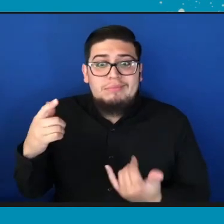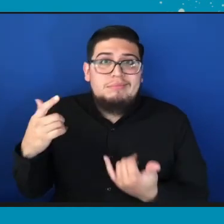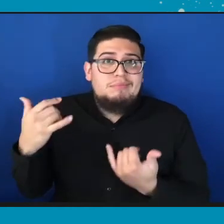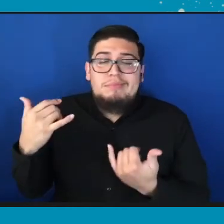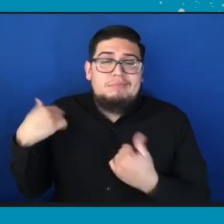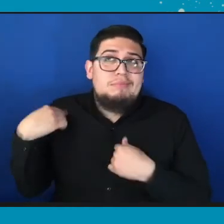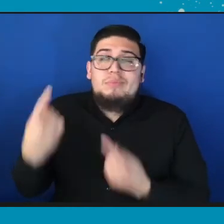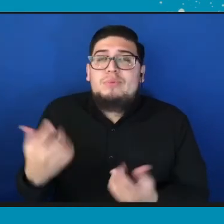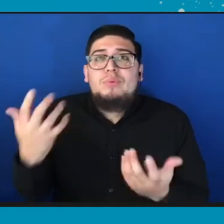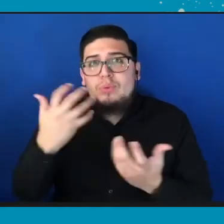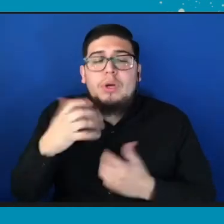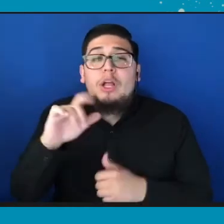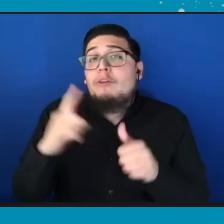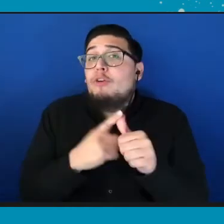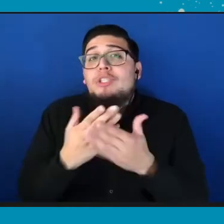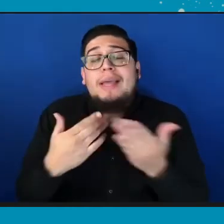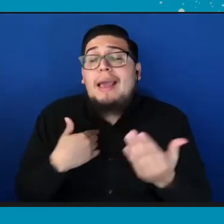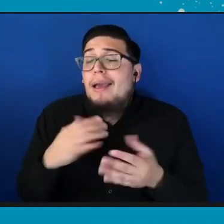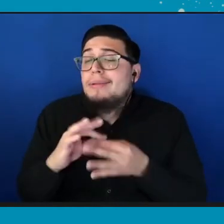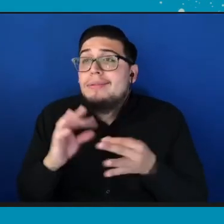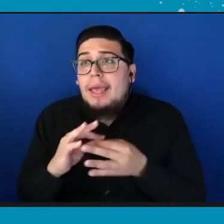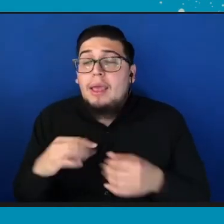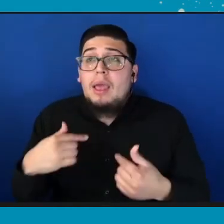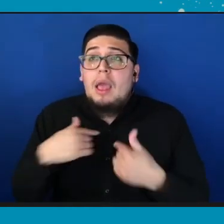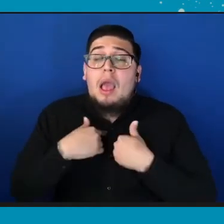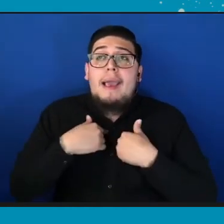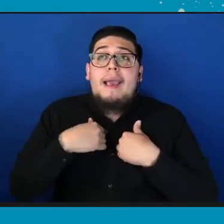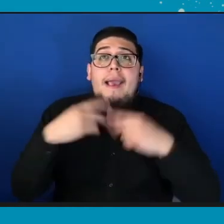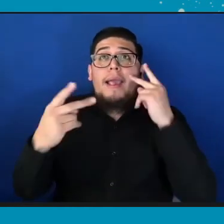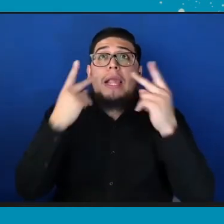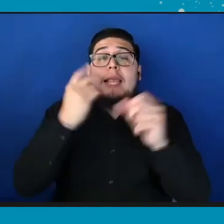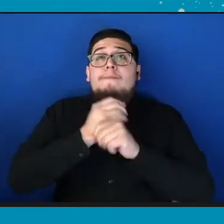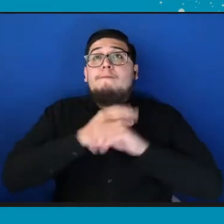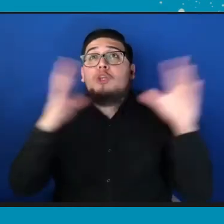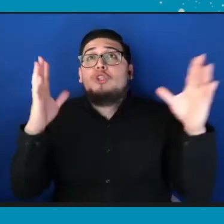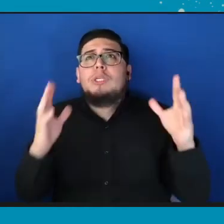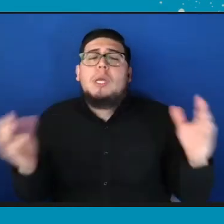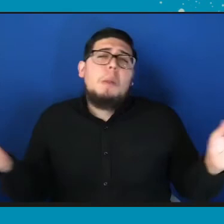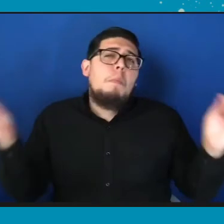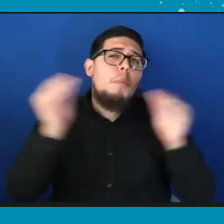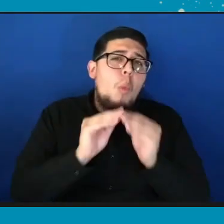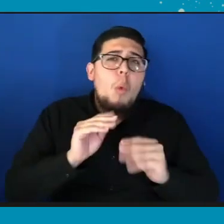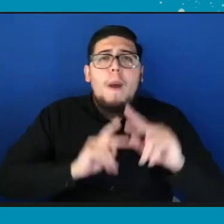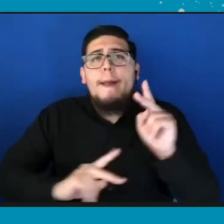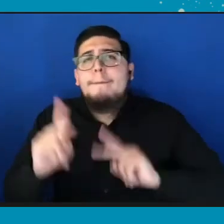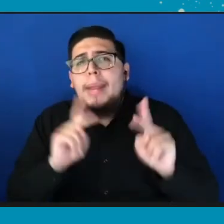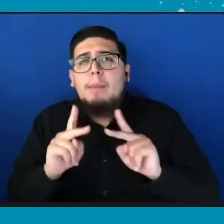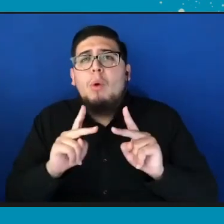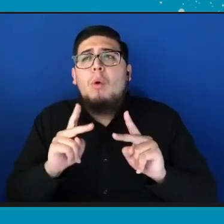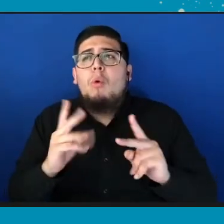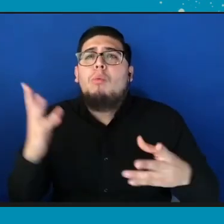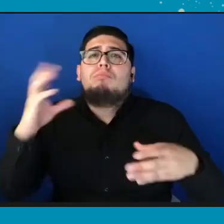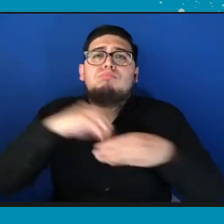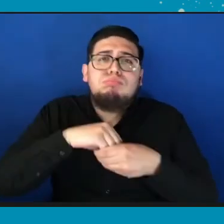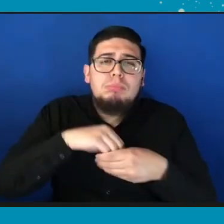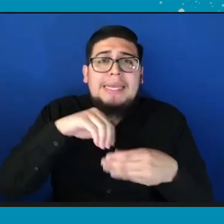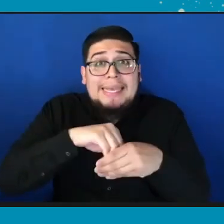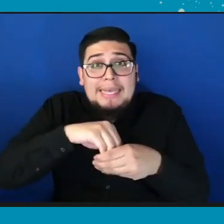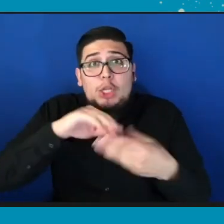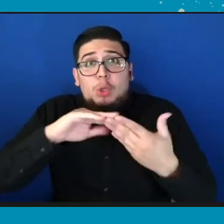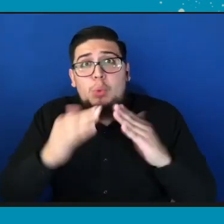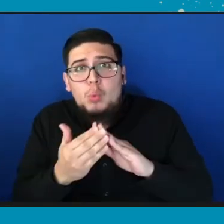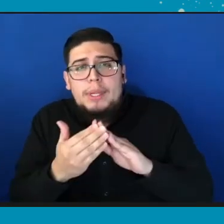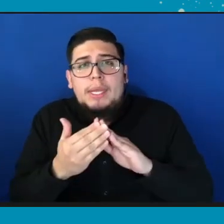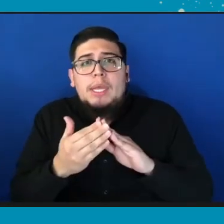say is that I envision more people that are in the community that we're